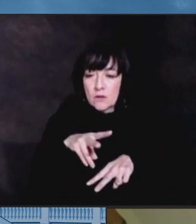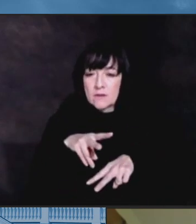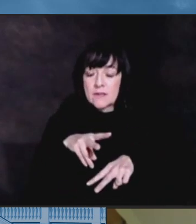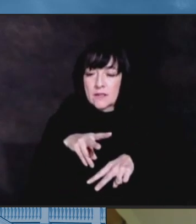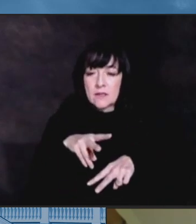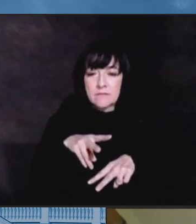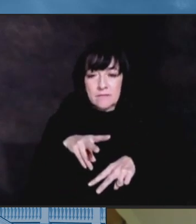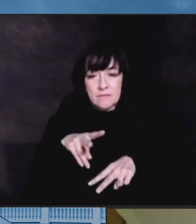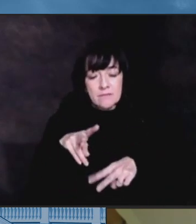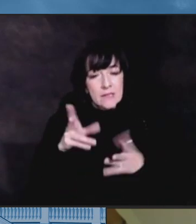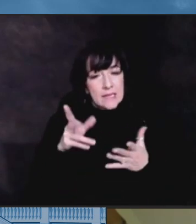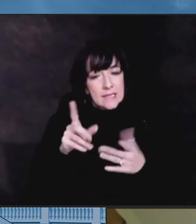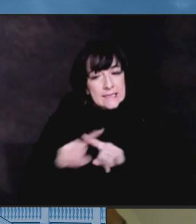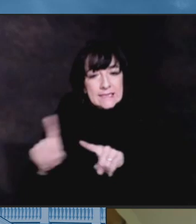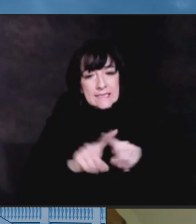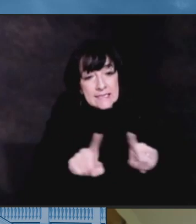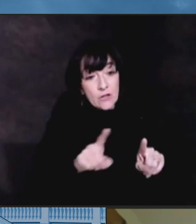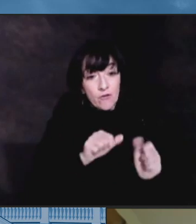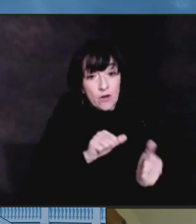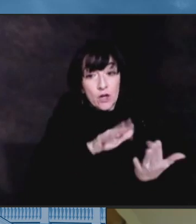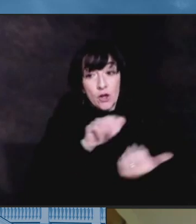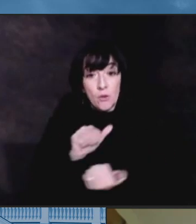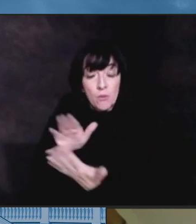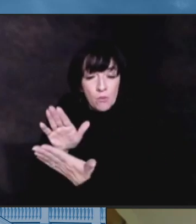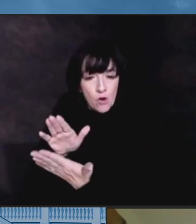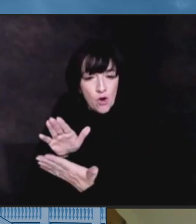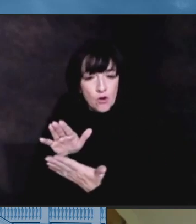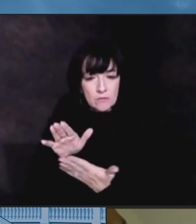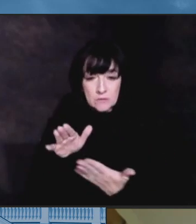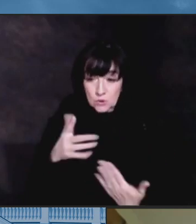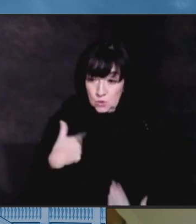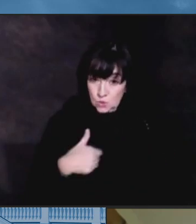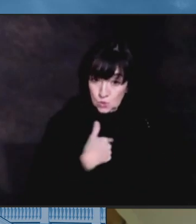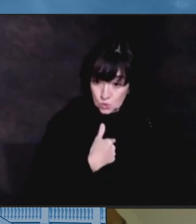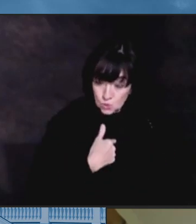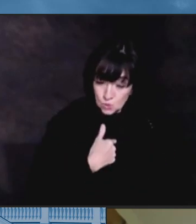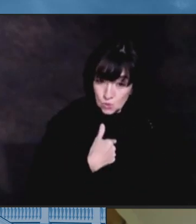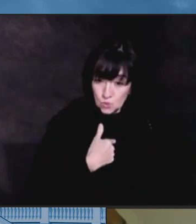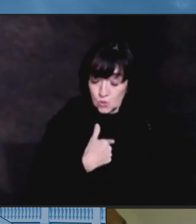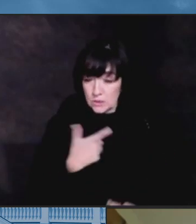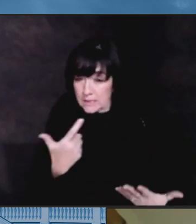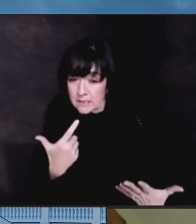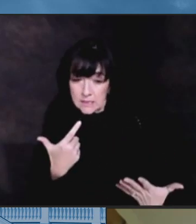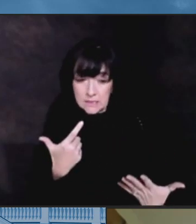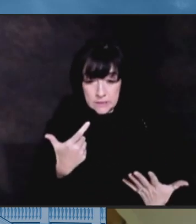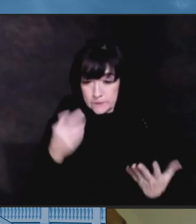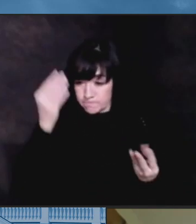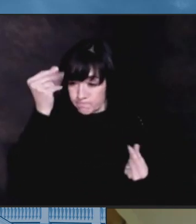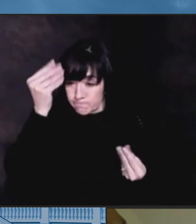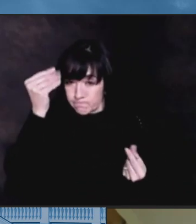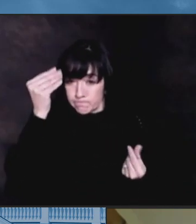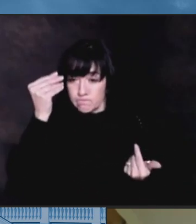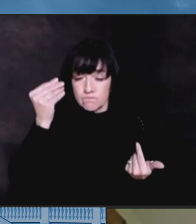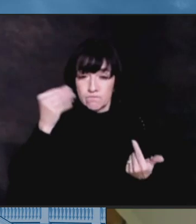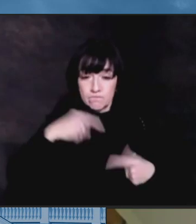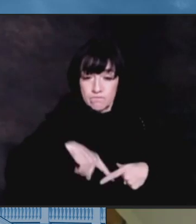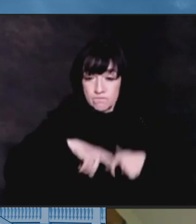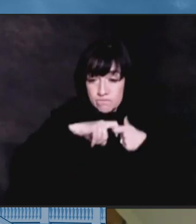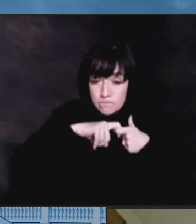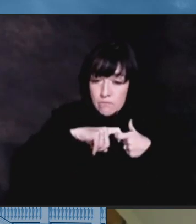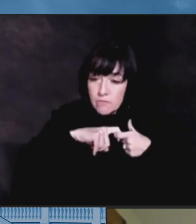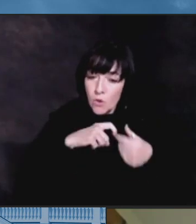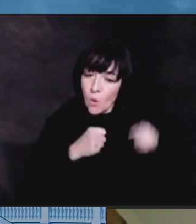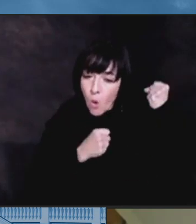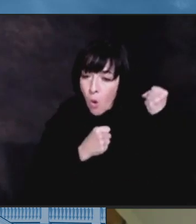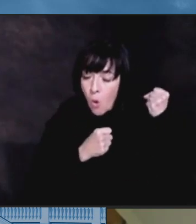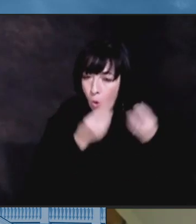it's not as though, we're sitting on data that we're not making available. but we really are trying